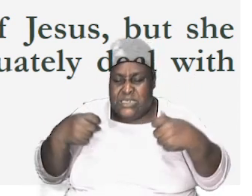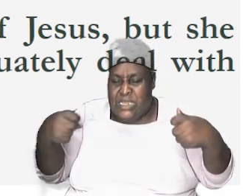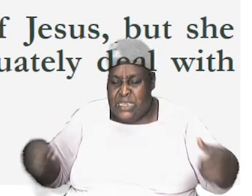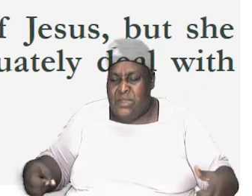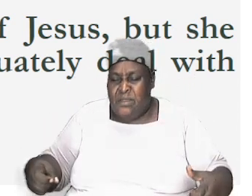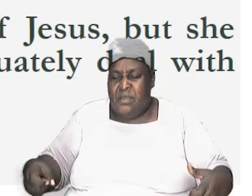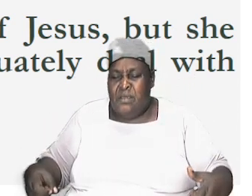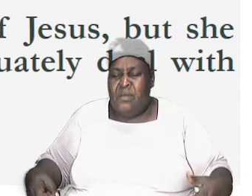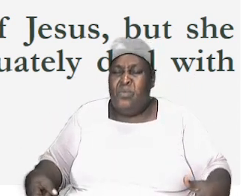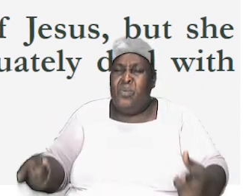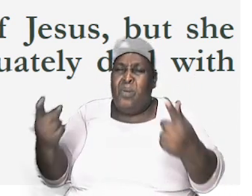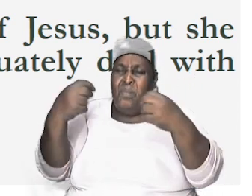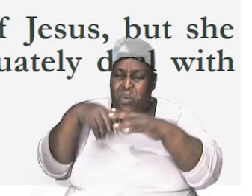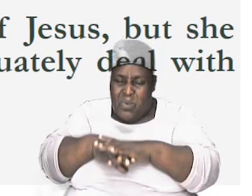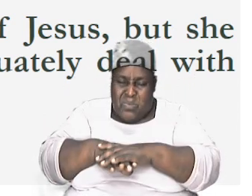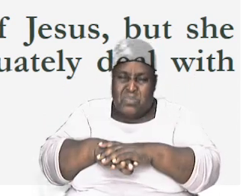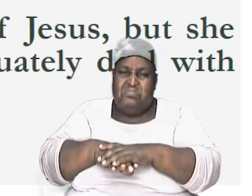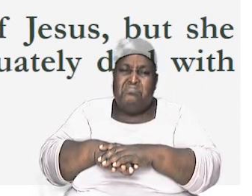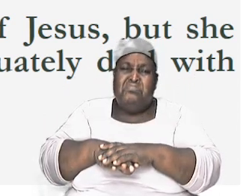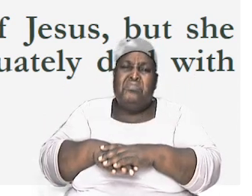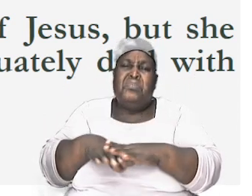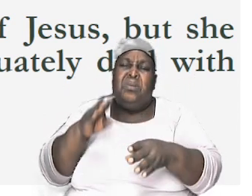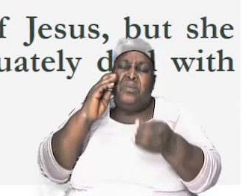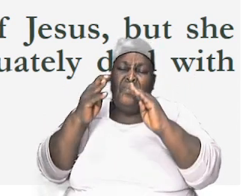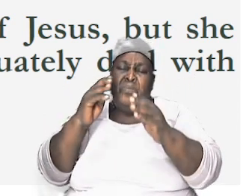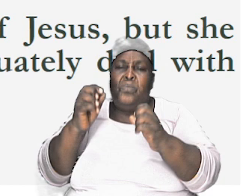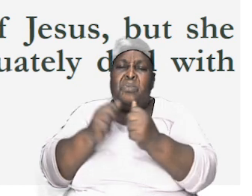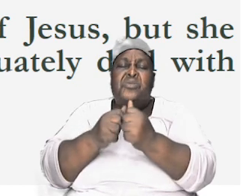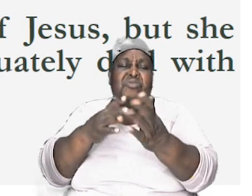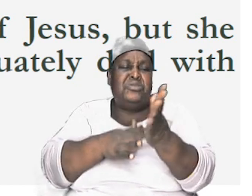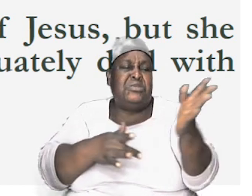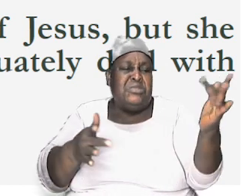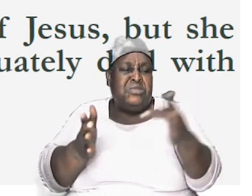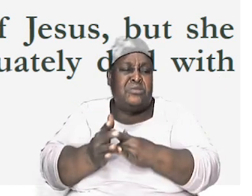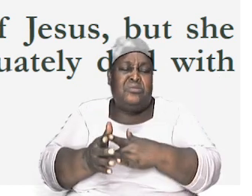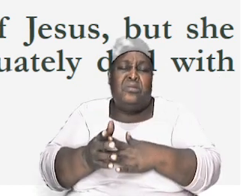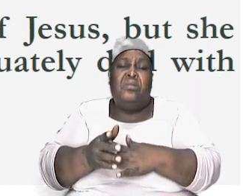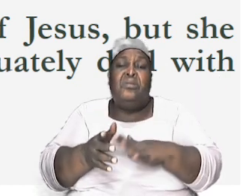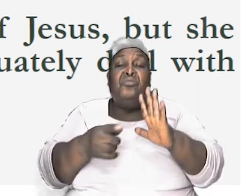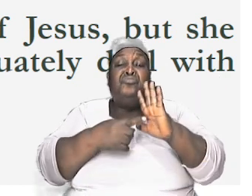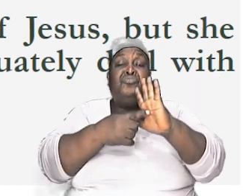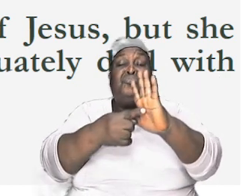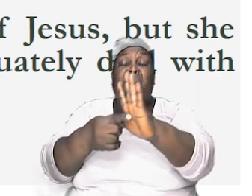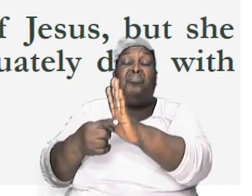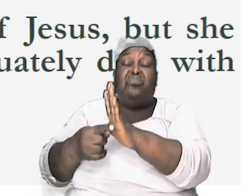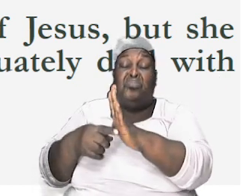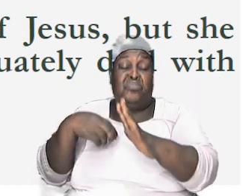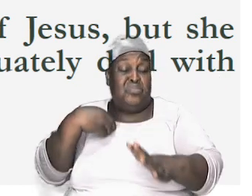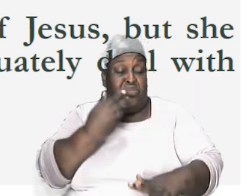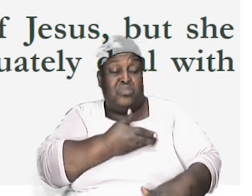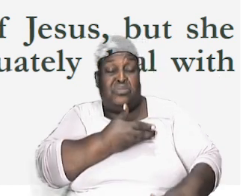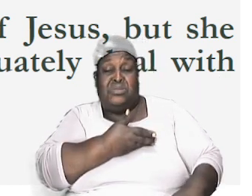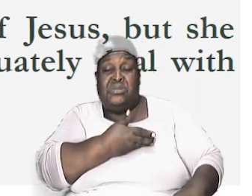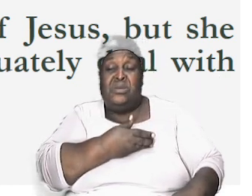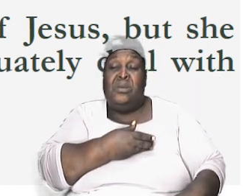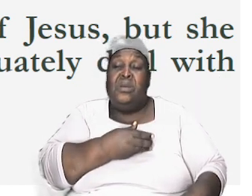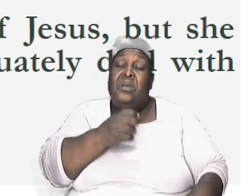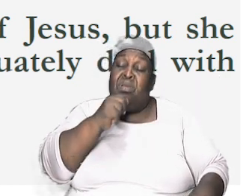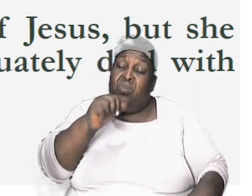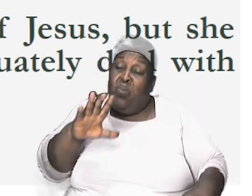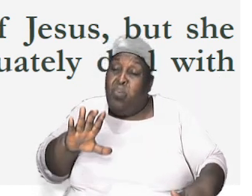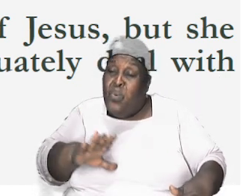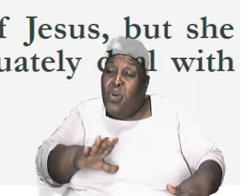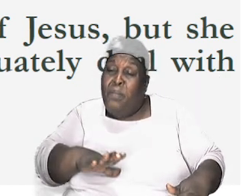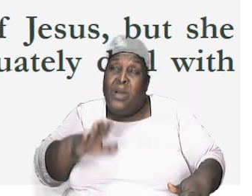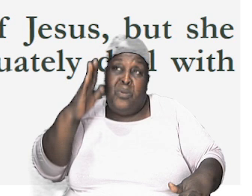which came out in her conversation with the Messiah, it shows us, or with Jesus, it shows us that she was a woman